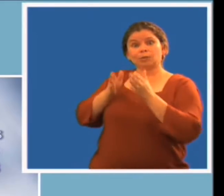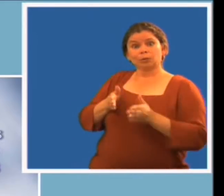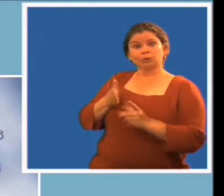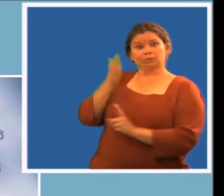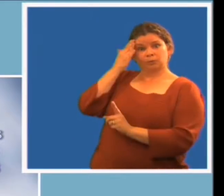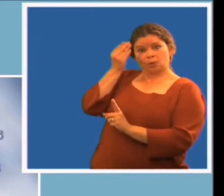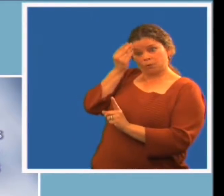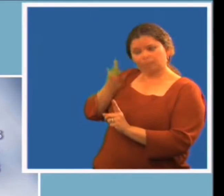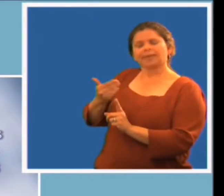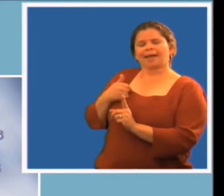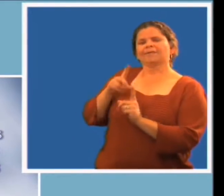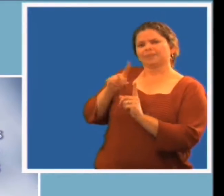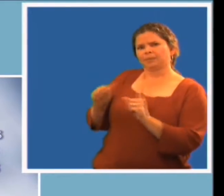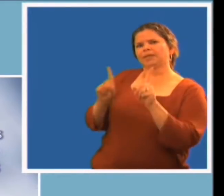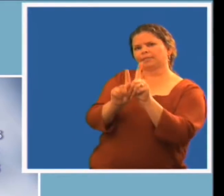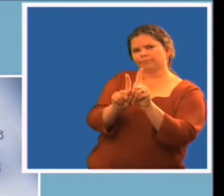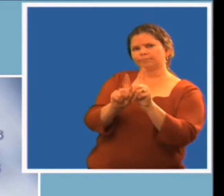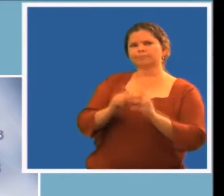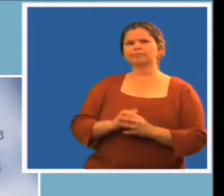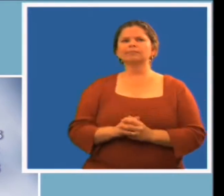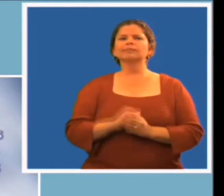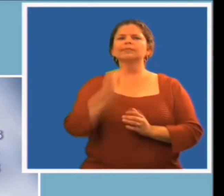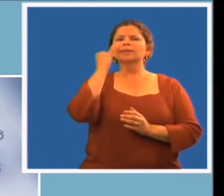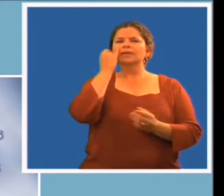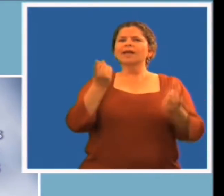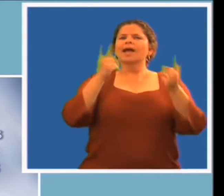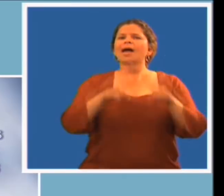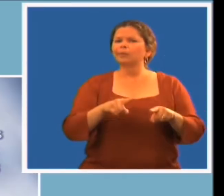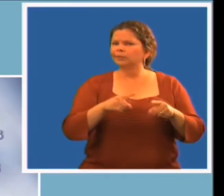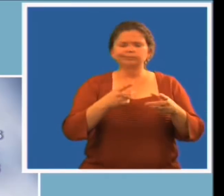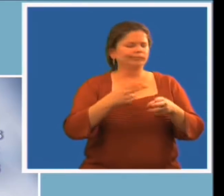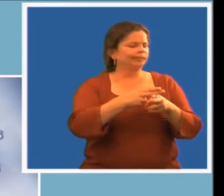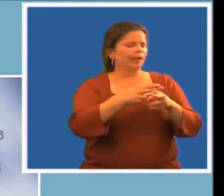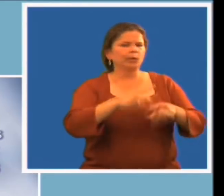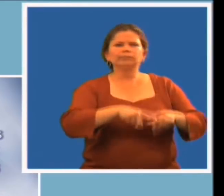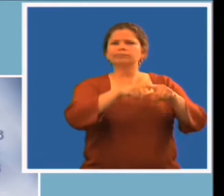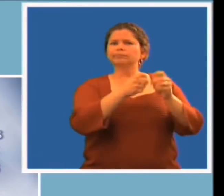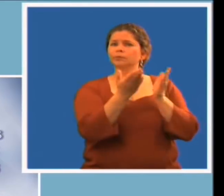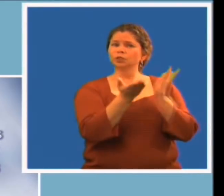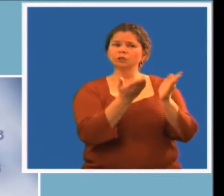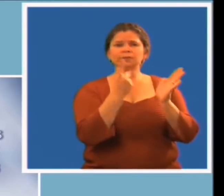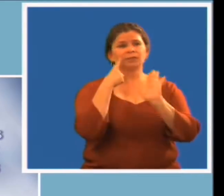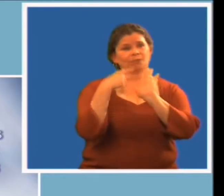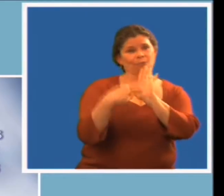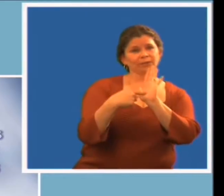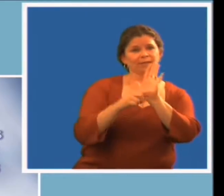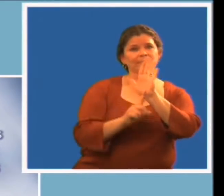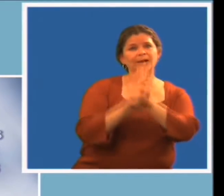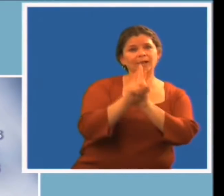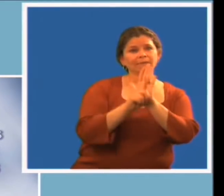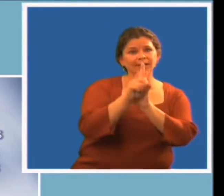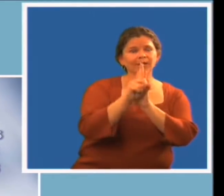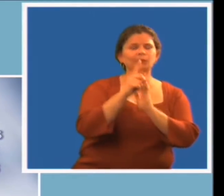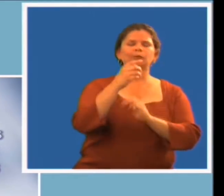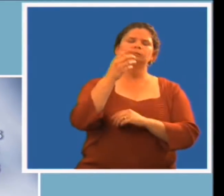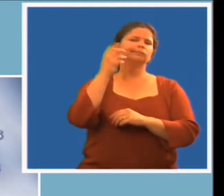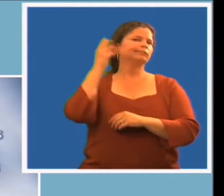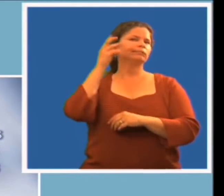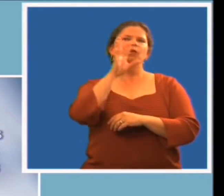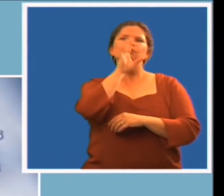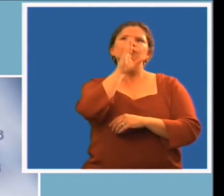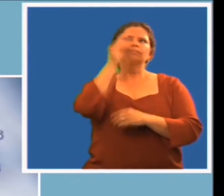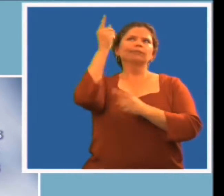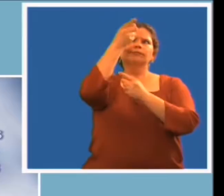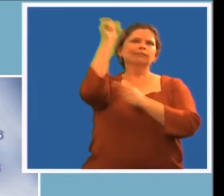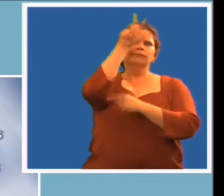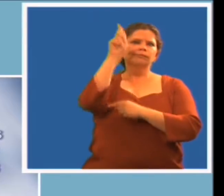person's disability into account, providing notice when there are temporary disruptions to facilities or services, such